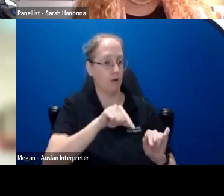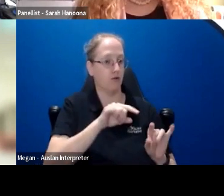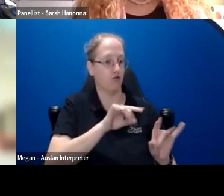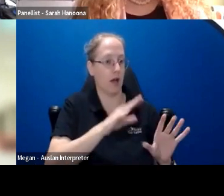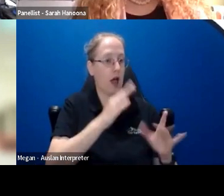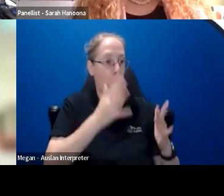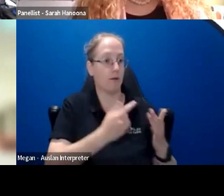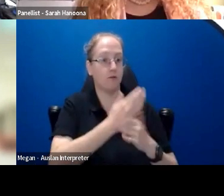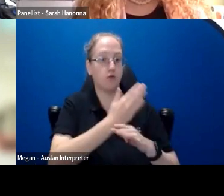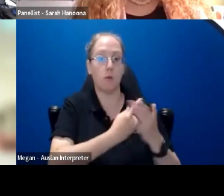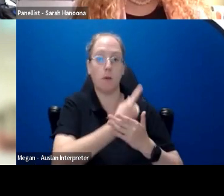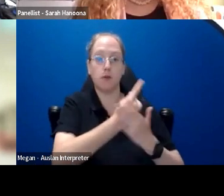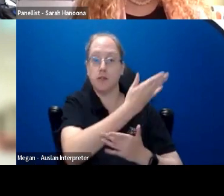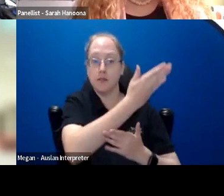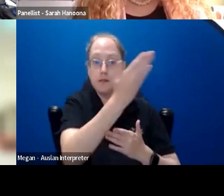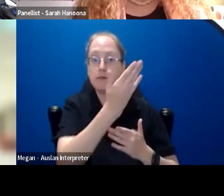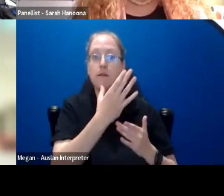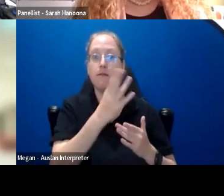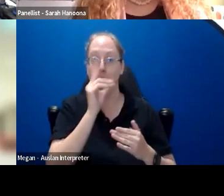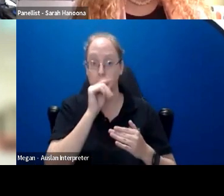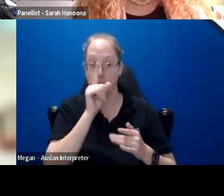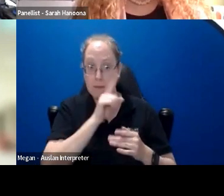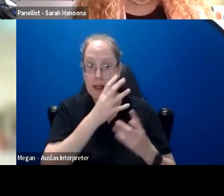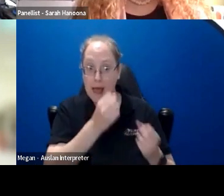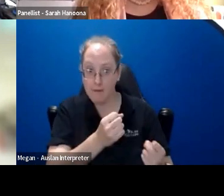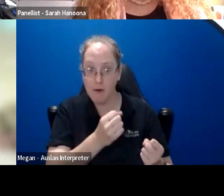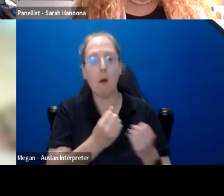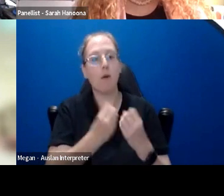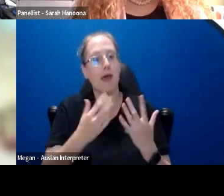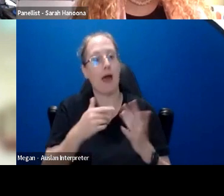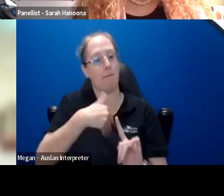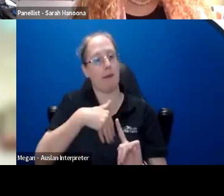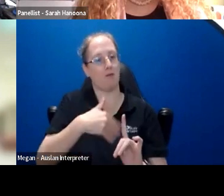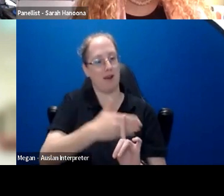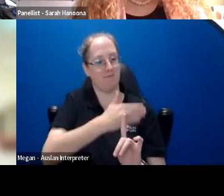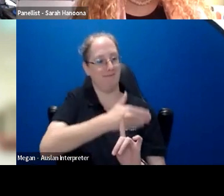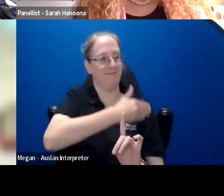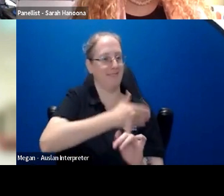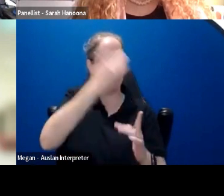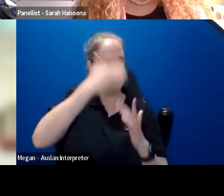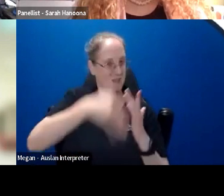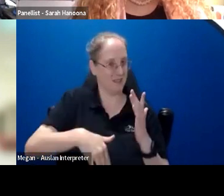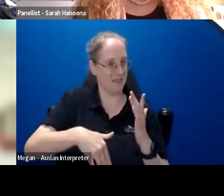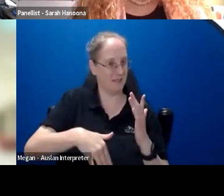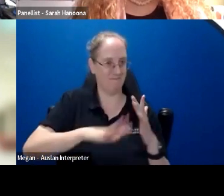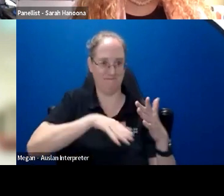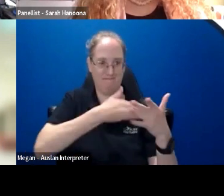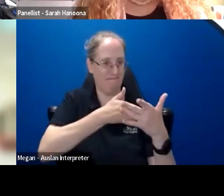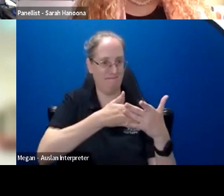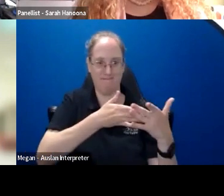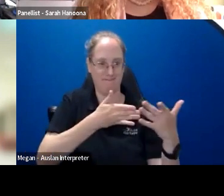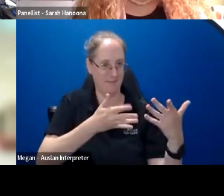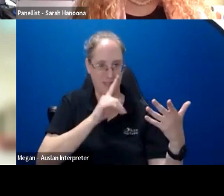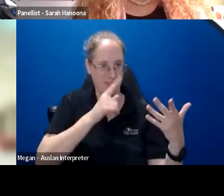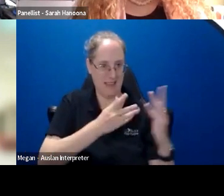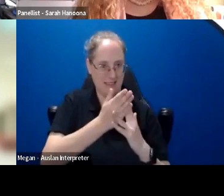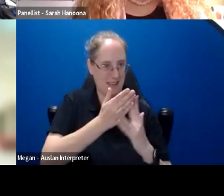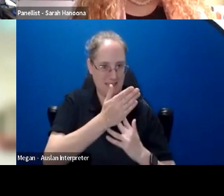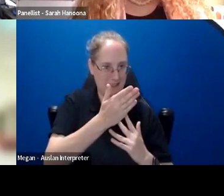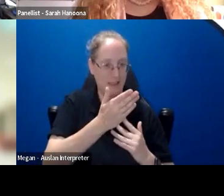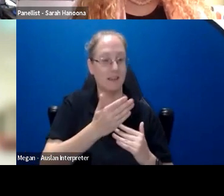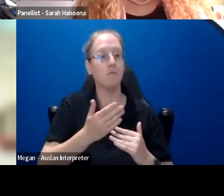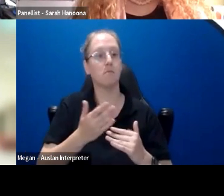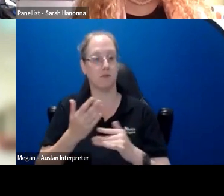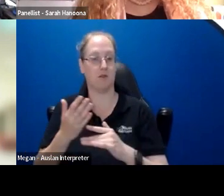job opportunities, especially for young people, but if you don't have experience, then you will face issues that I faced like before I get to this